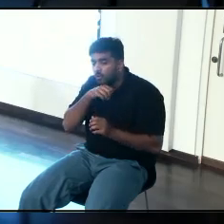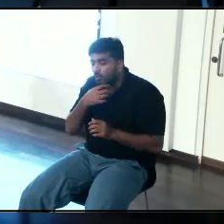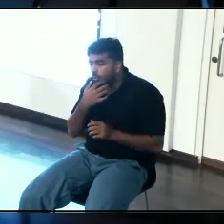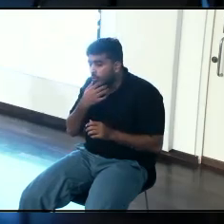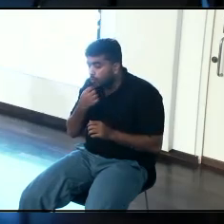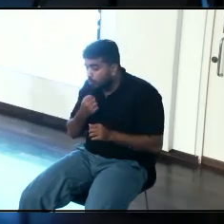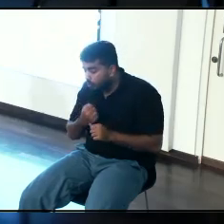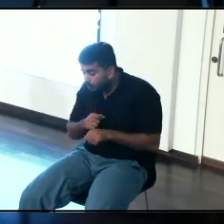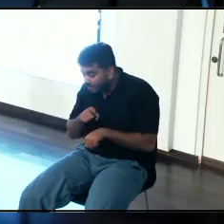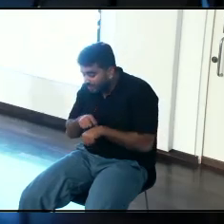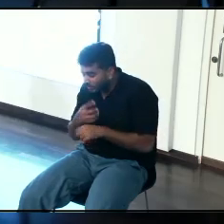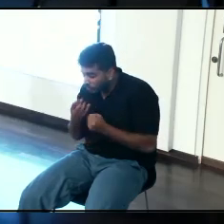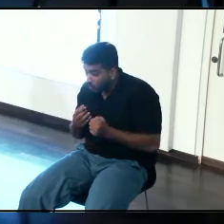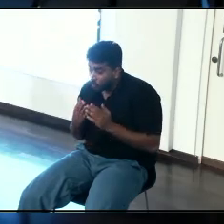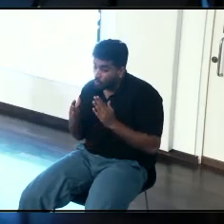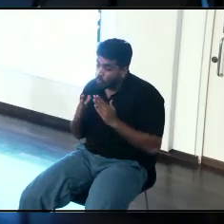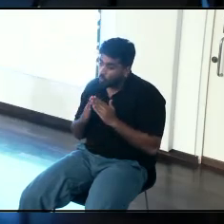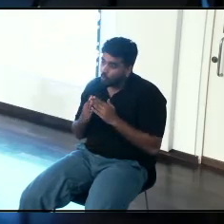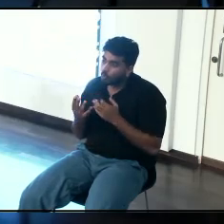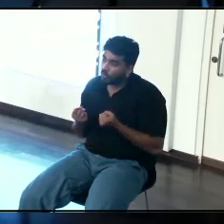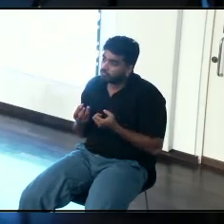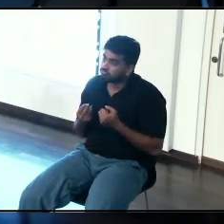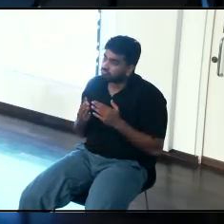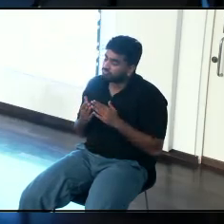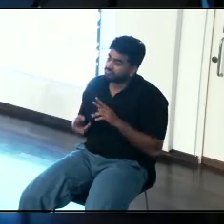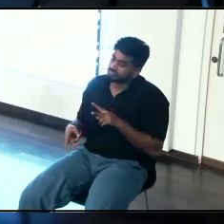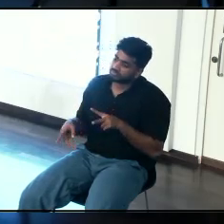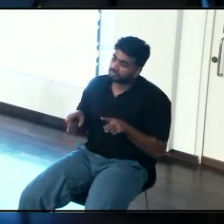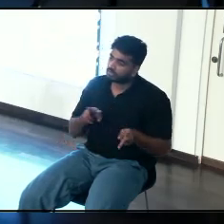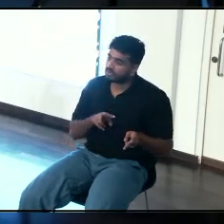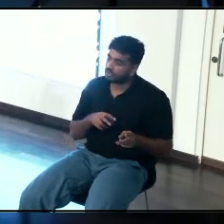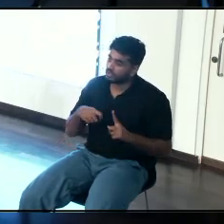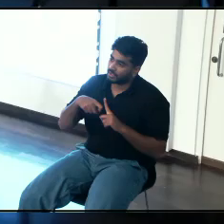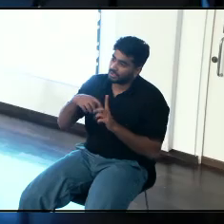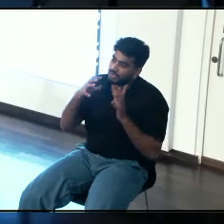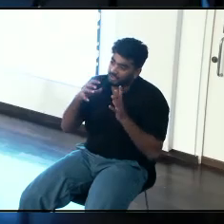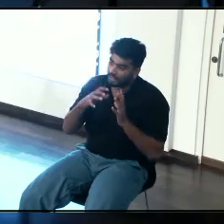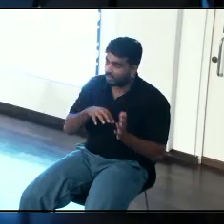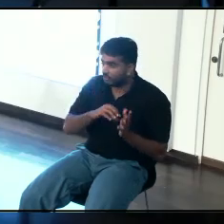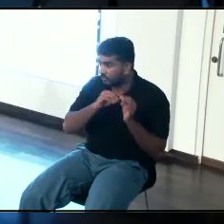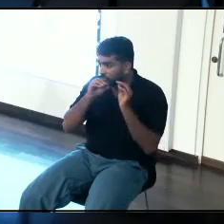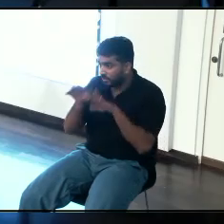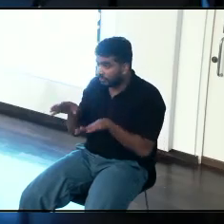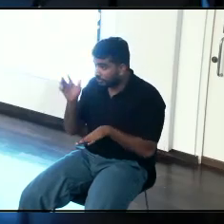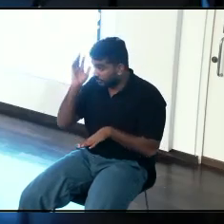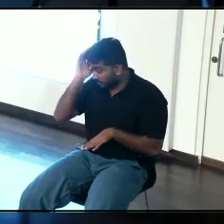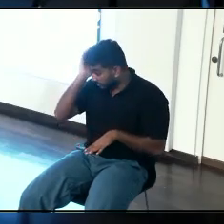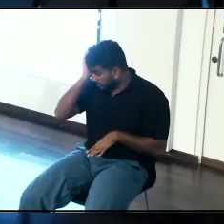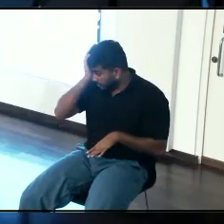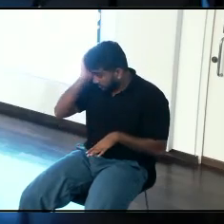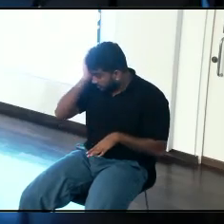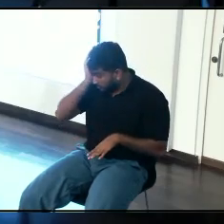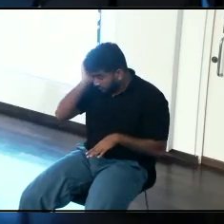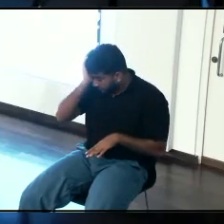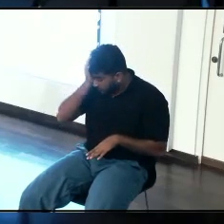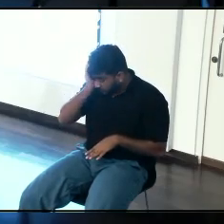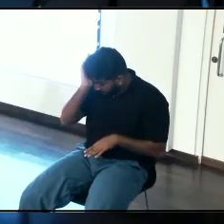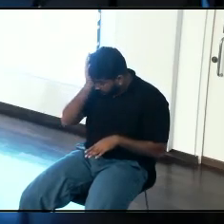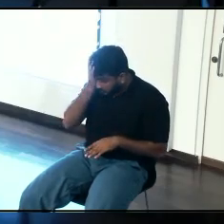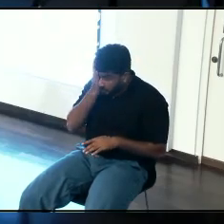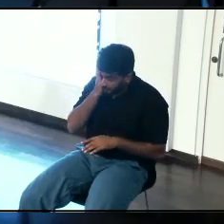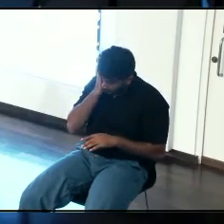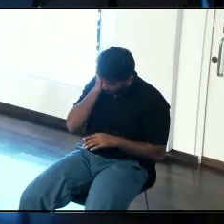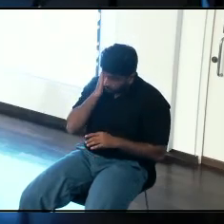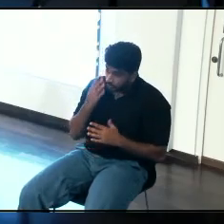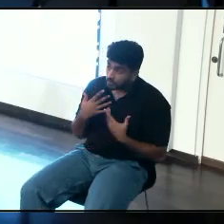elderly period. They want to go. I am coming from Kerala, and many of them want to go back to home, even though they